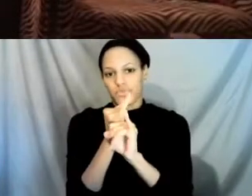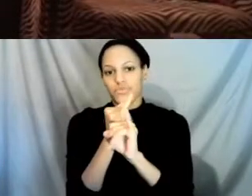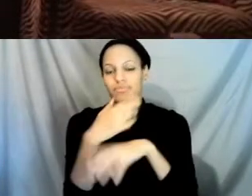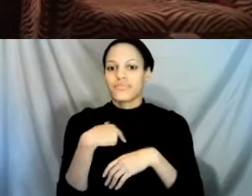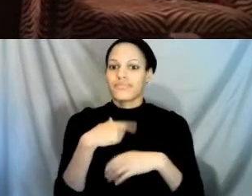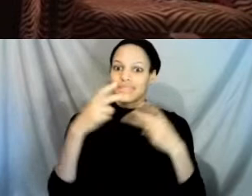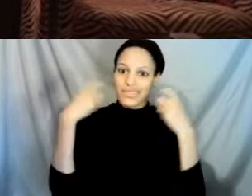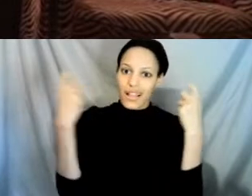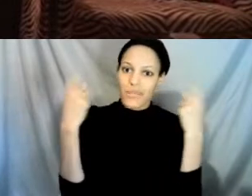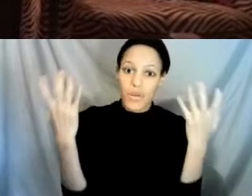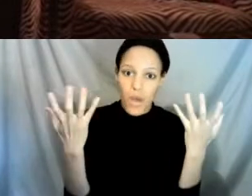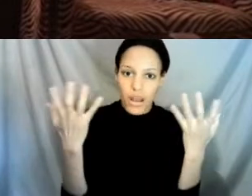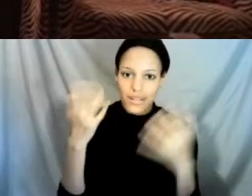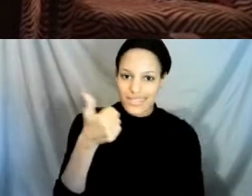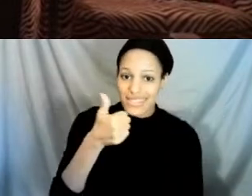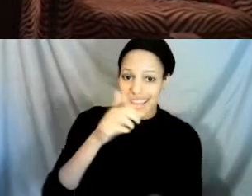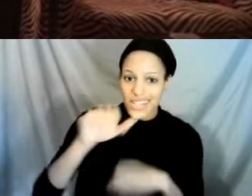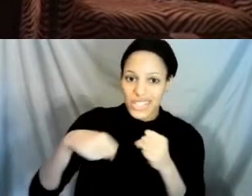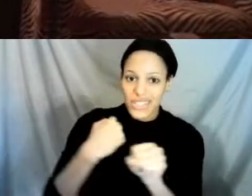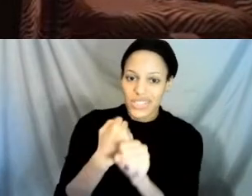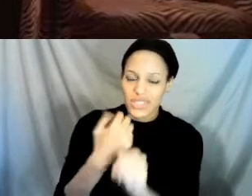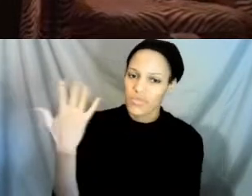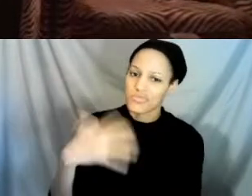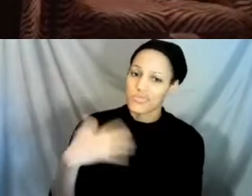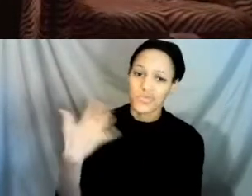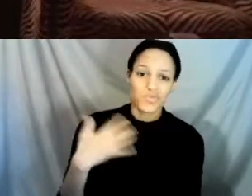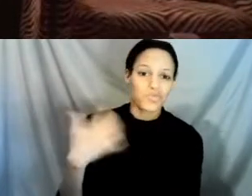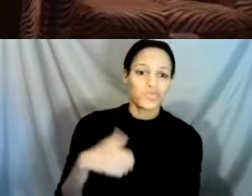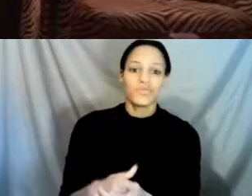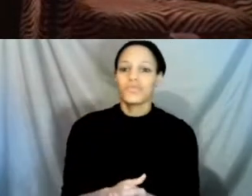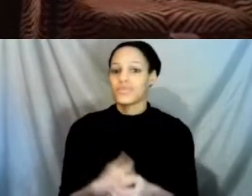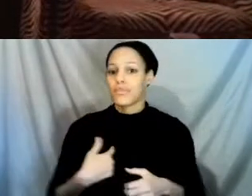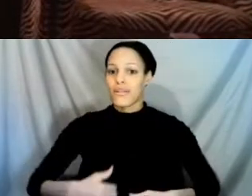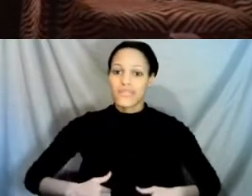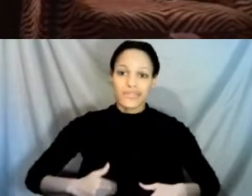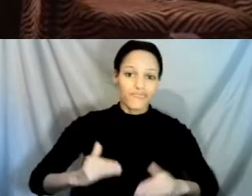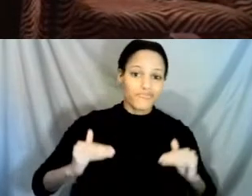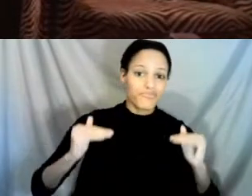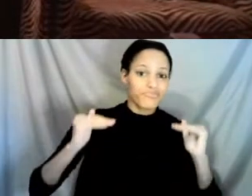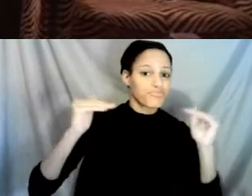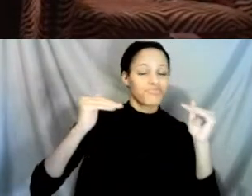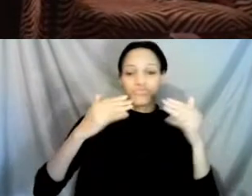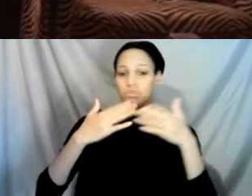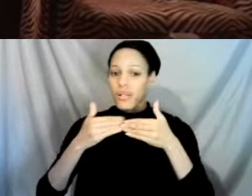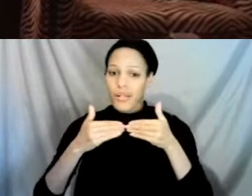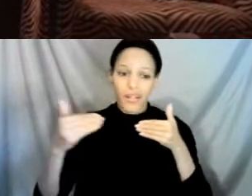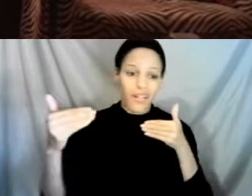10 years, so that's a big deal. We've survived everything, okay?